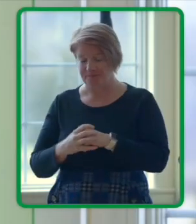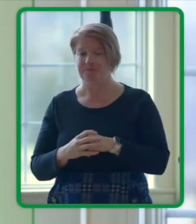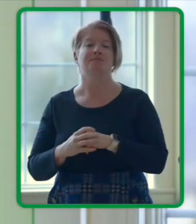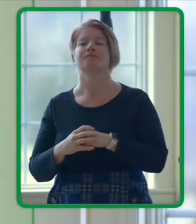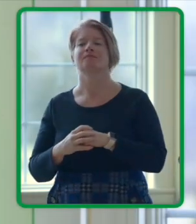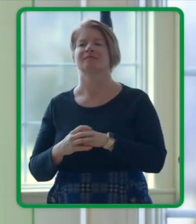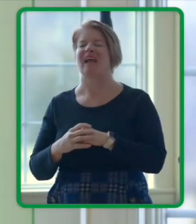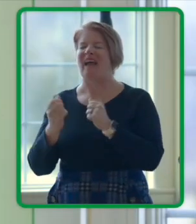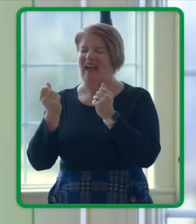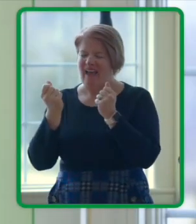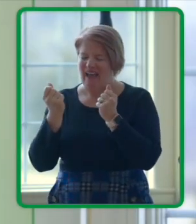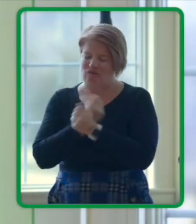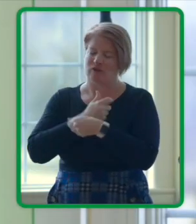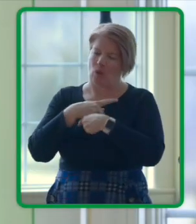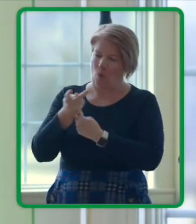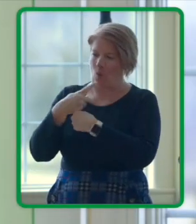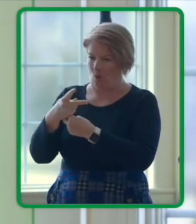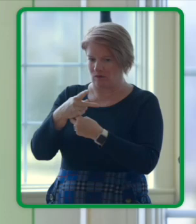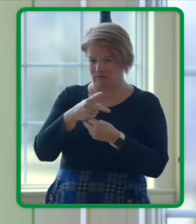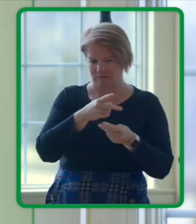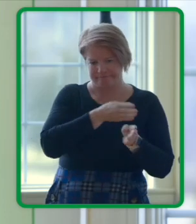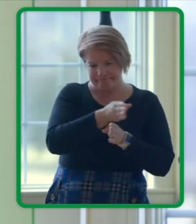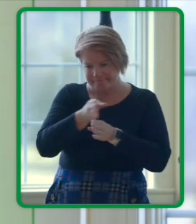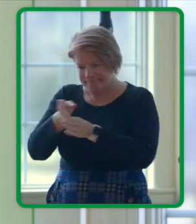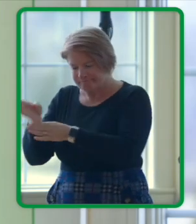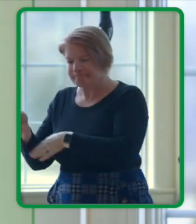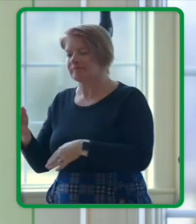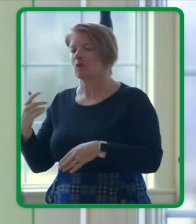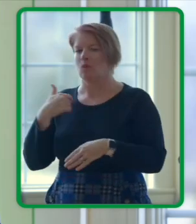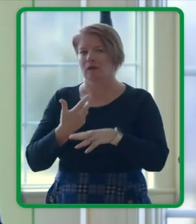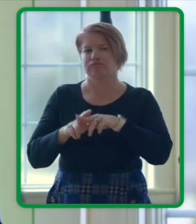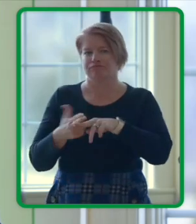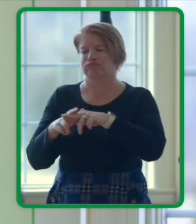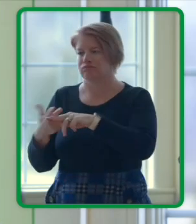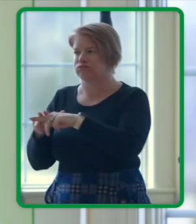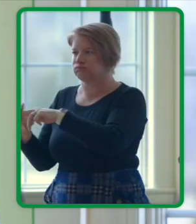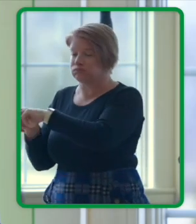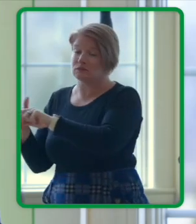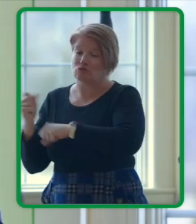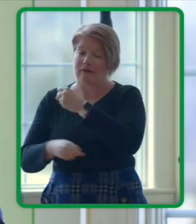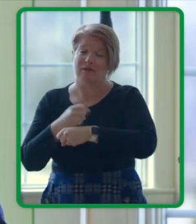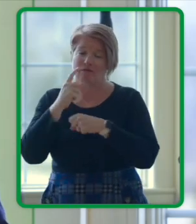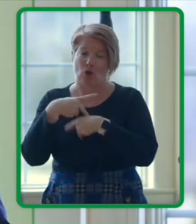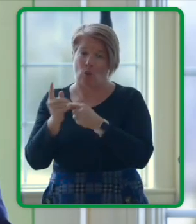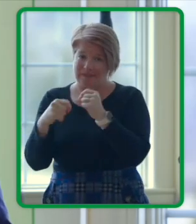increase in just about every major loan category that we have. Very, very strong year for our loan